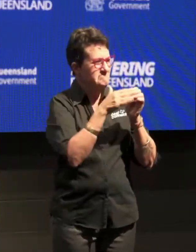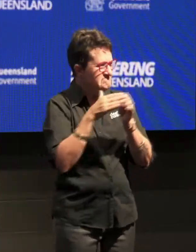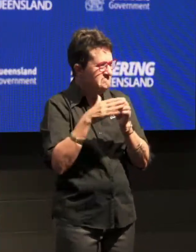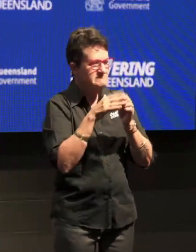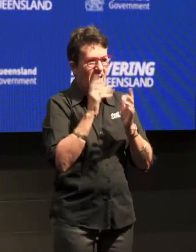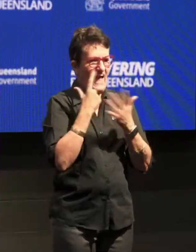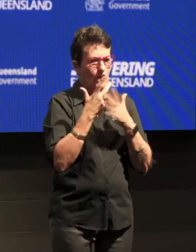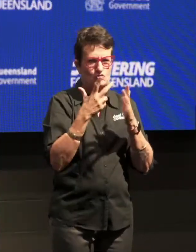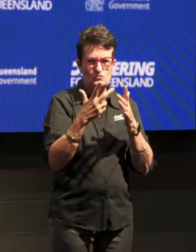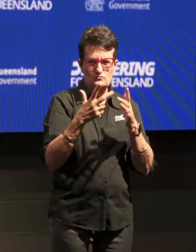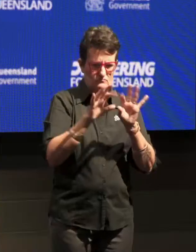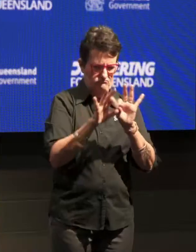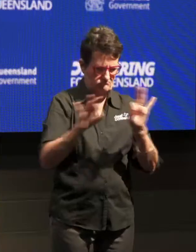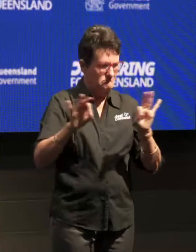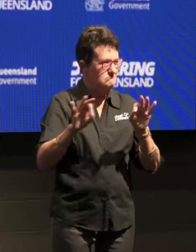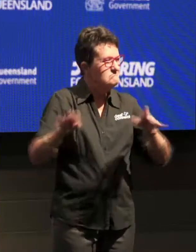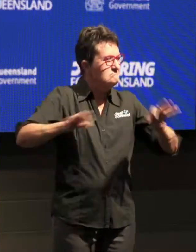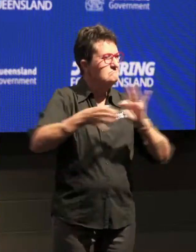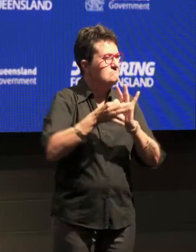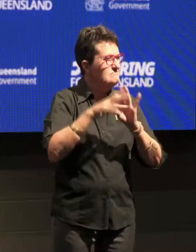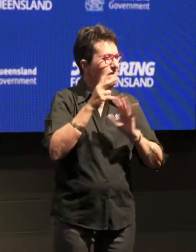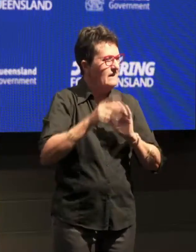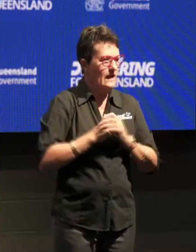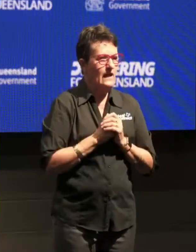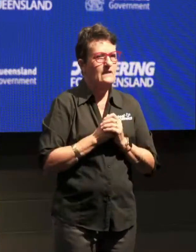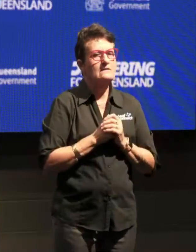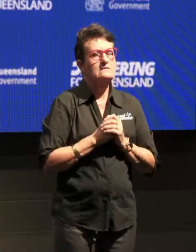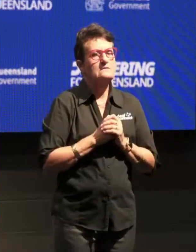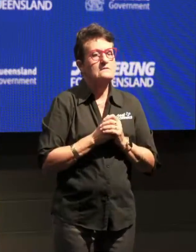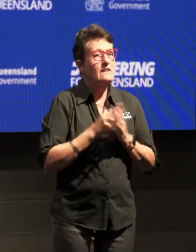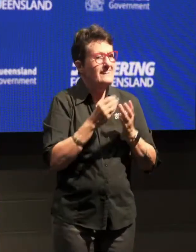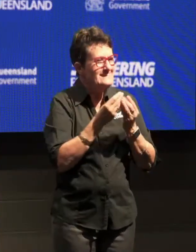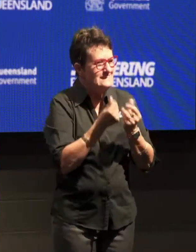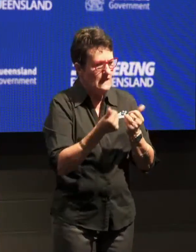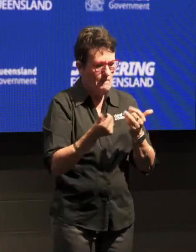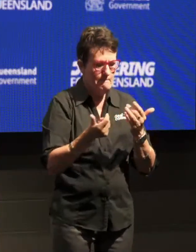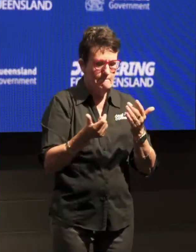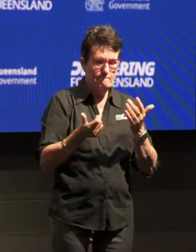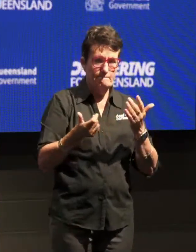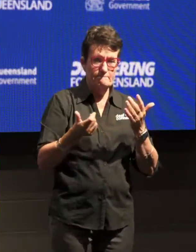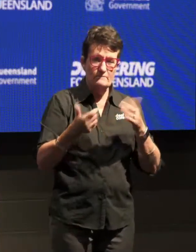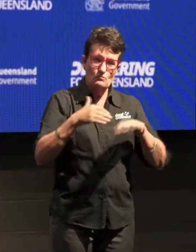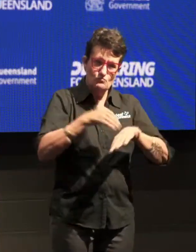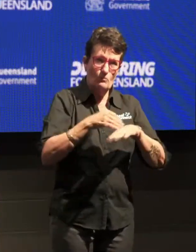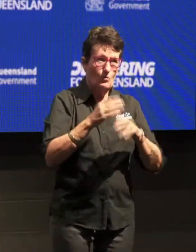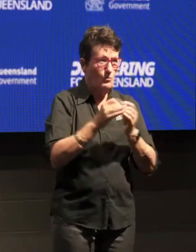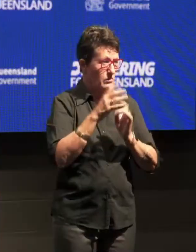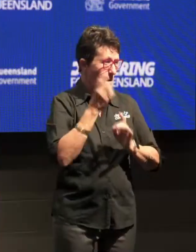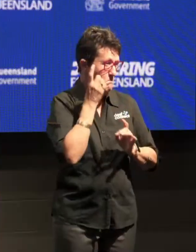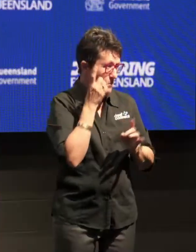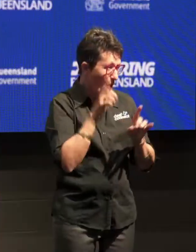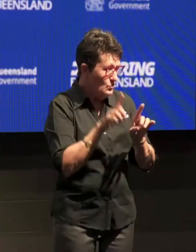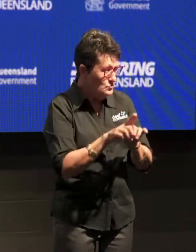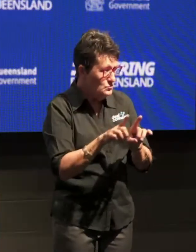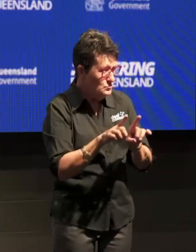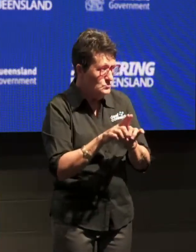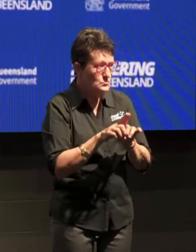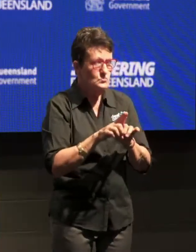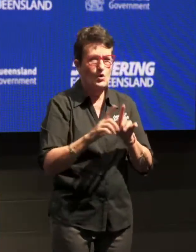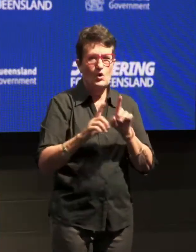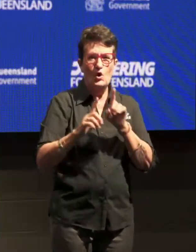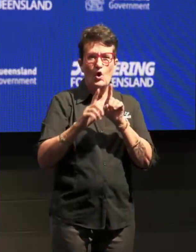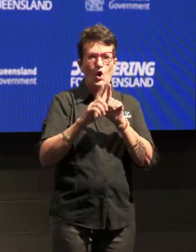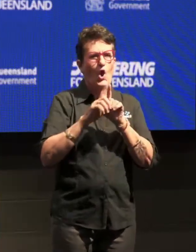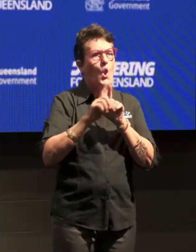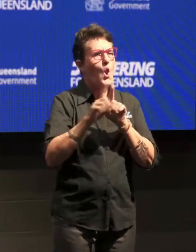restoration of those activities. There is some overlapping in regards to mobile phones, and a local detective inspector